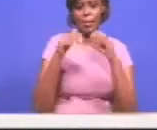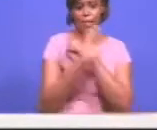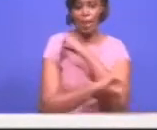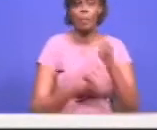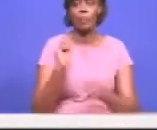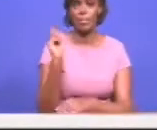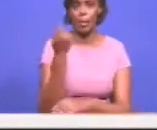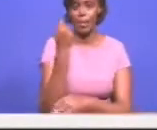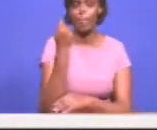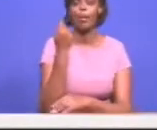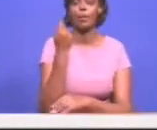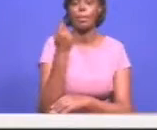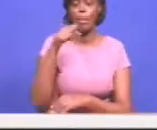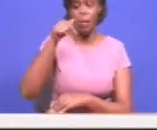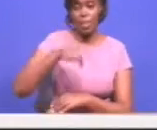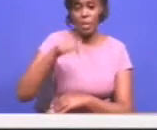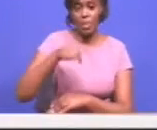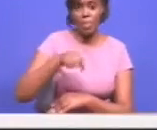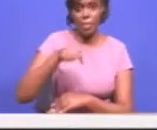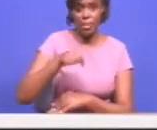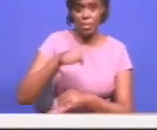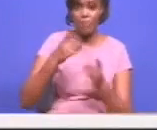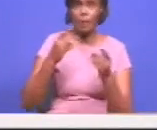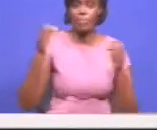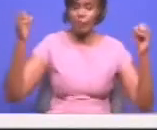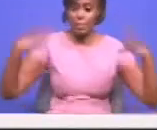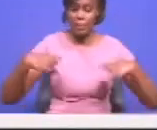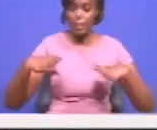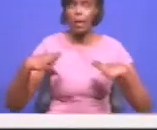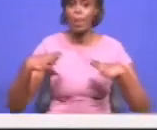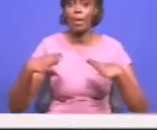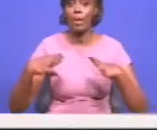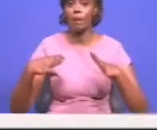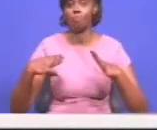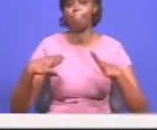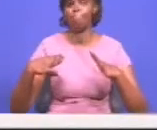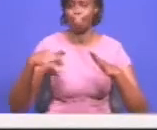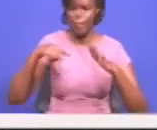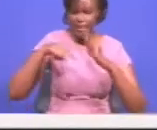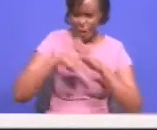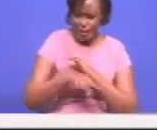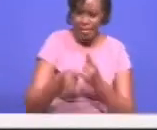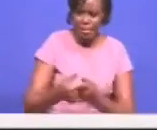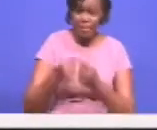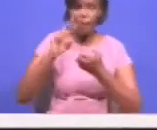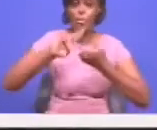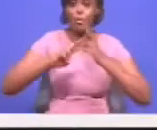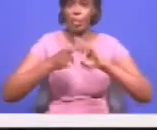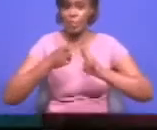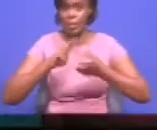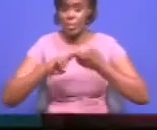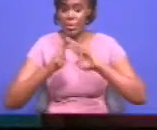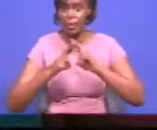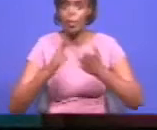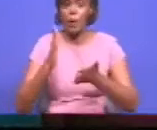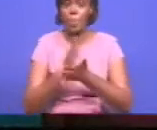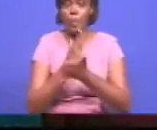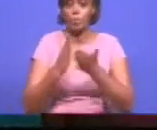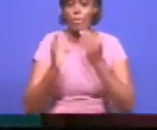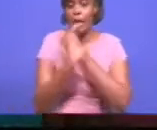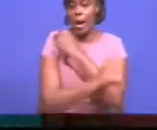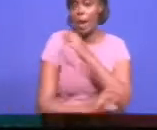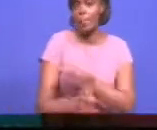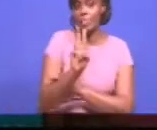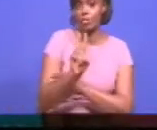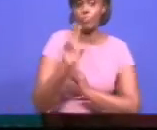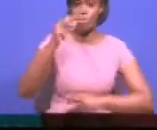Honourable Members, this is a clear attestation of the deep and special relations that our two countries